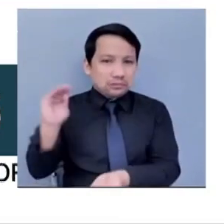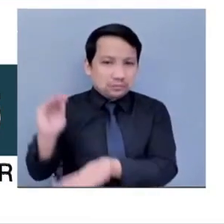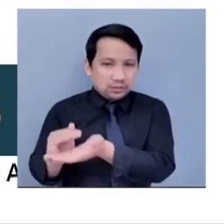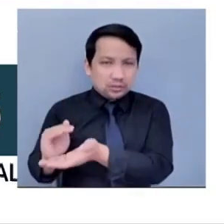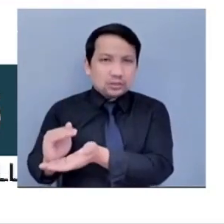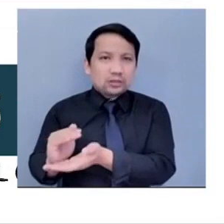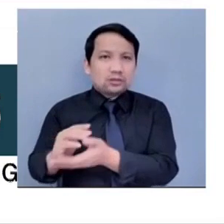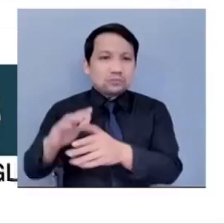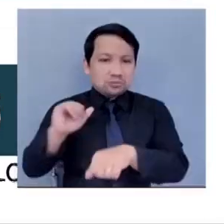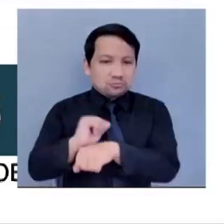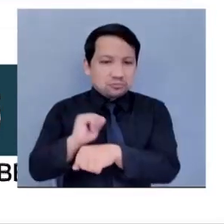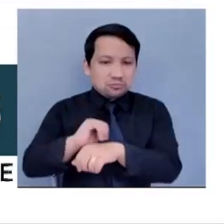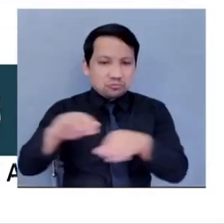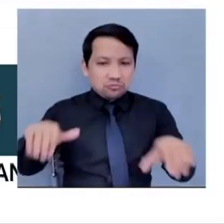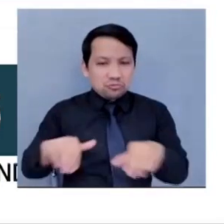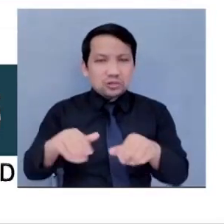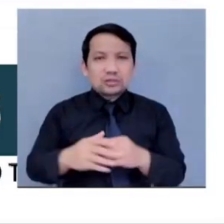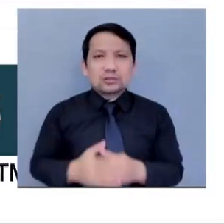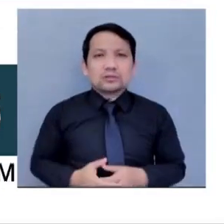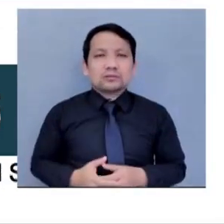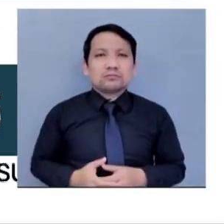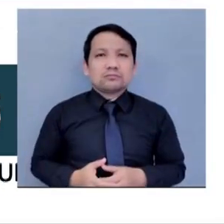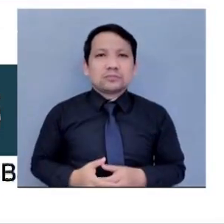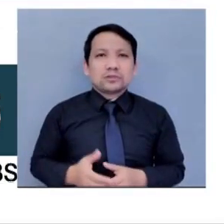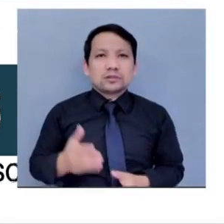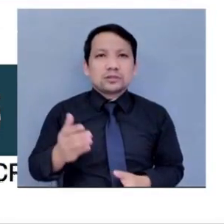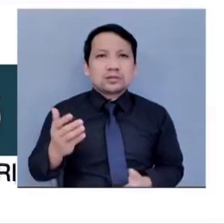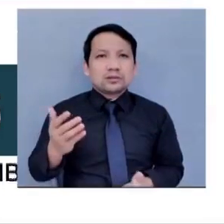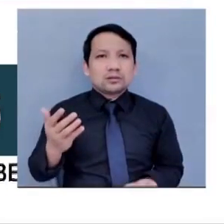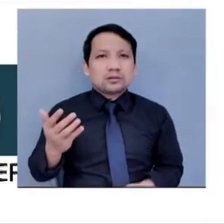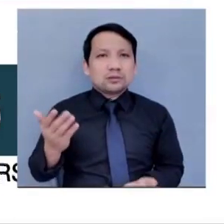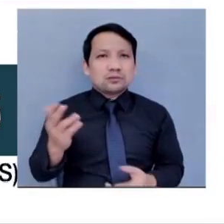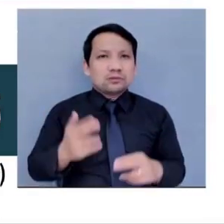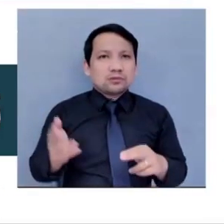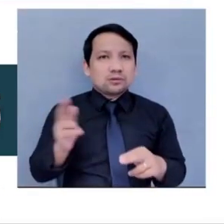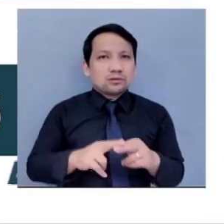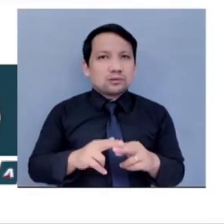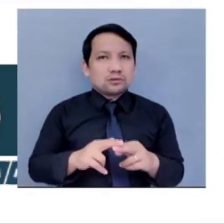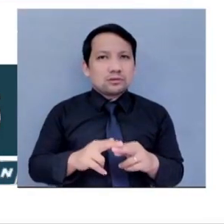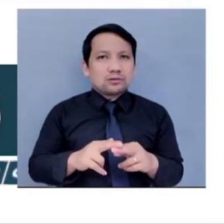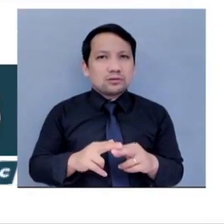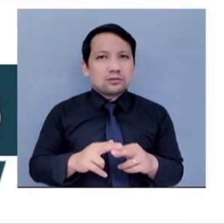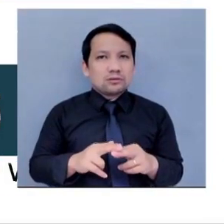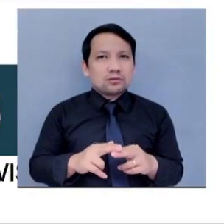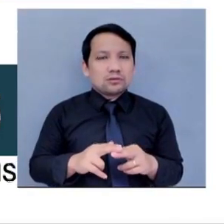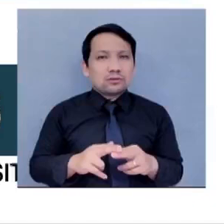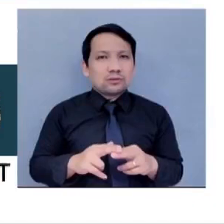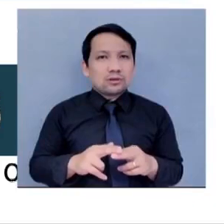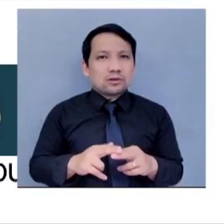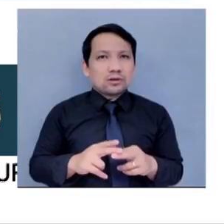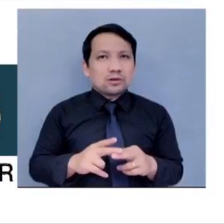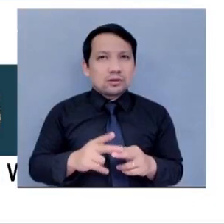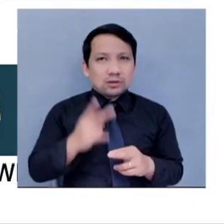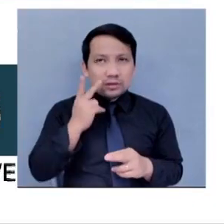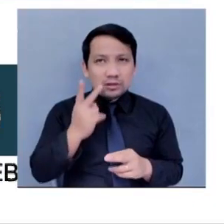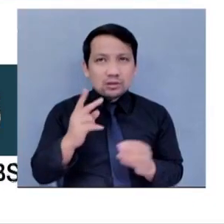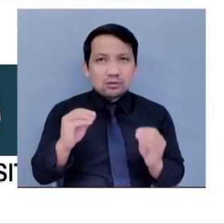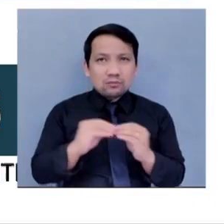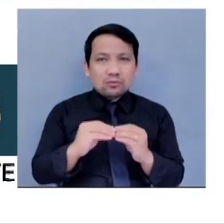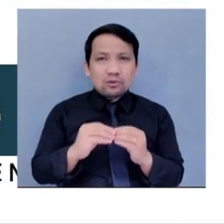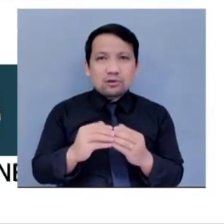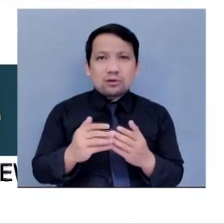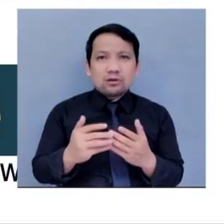livelihood. So, maybe that's really another way of looking at it on a more,